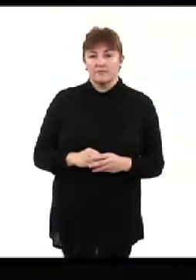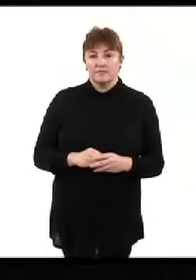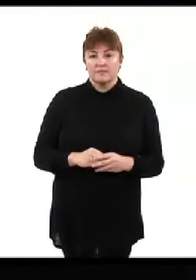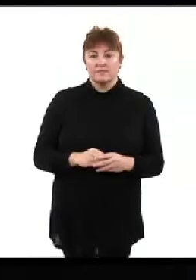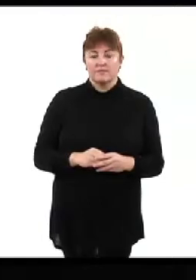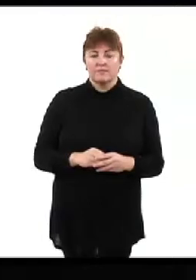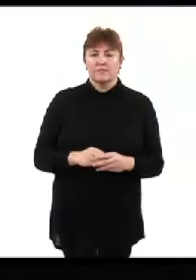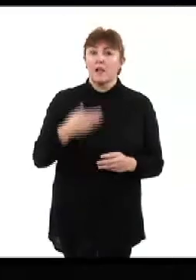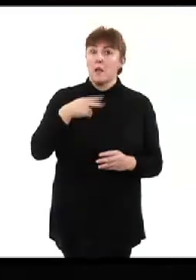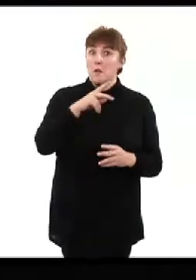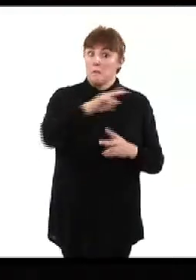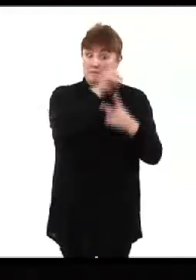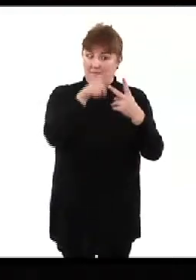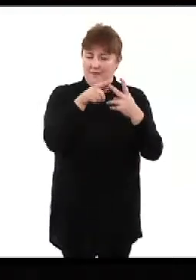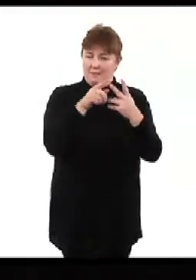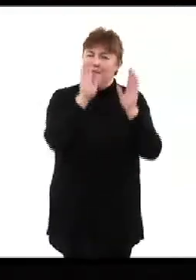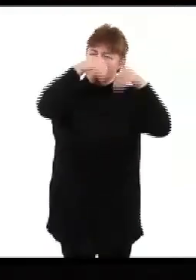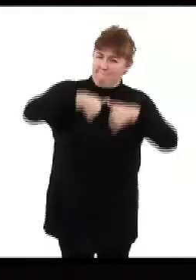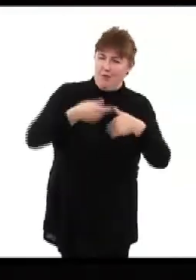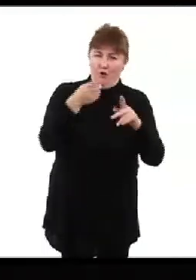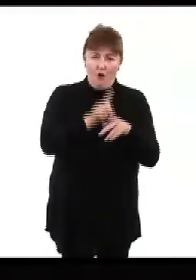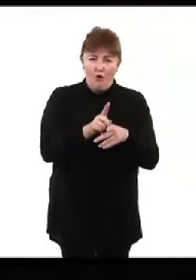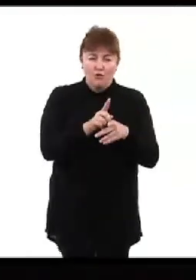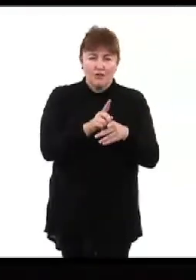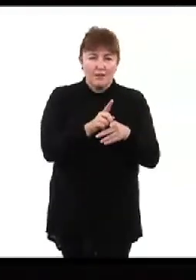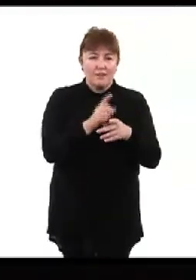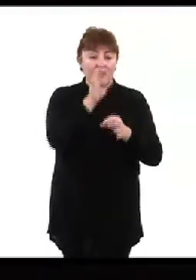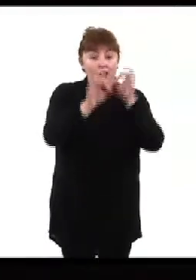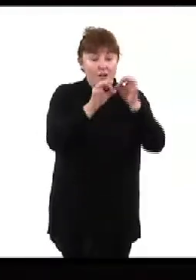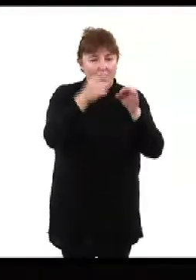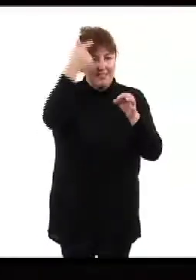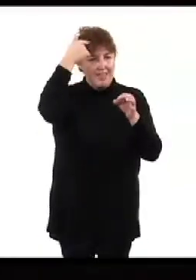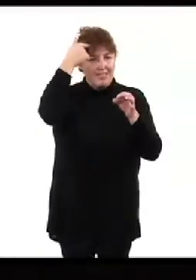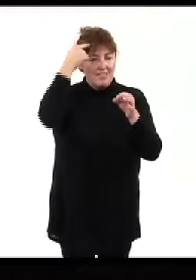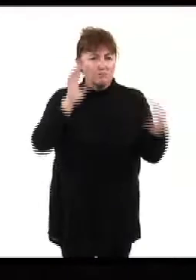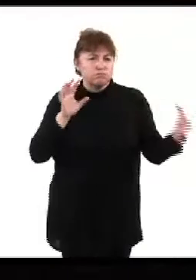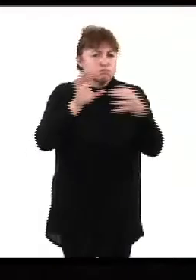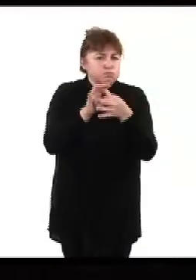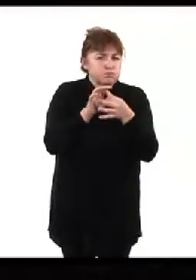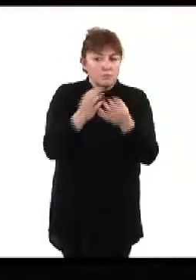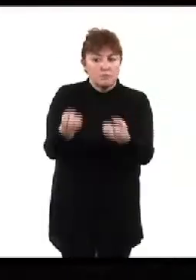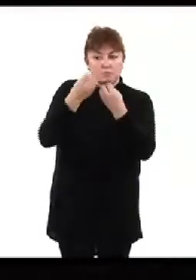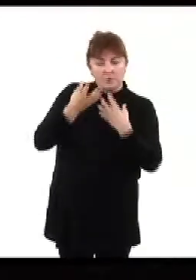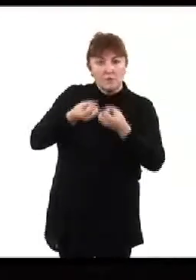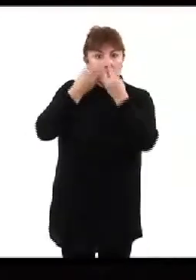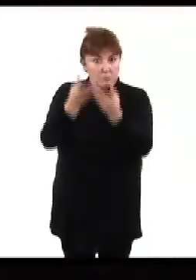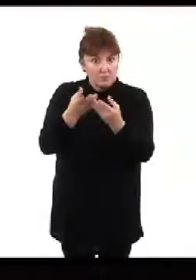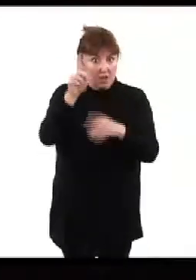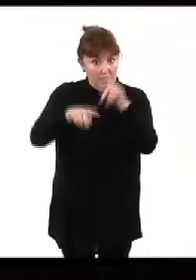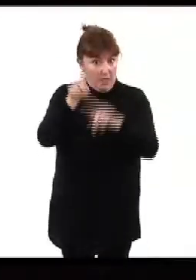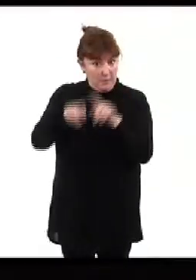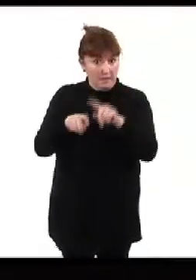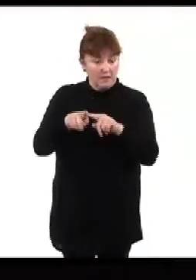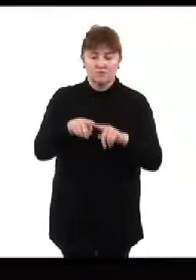Okay, so if we come back to my sort of title question, is brain organization for language determined by the